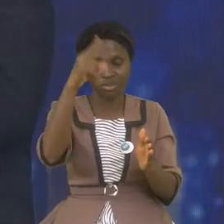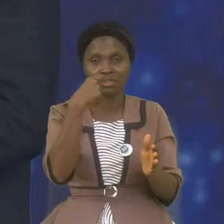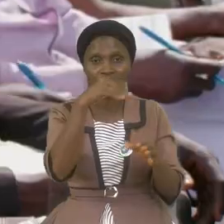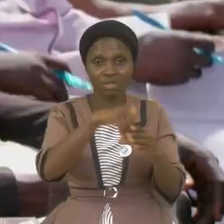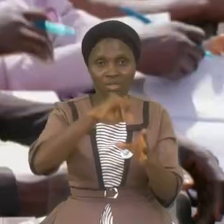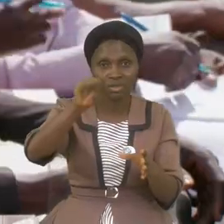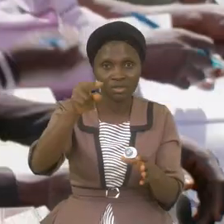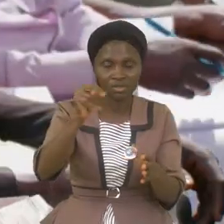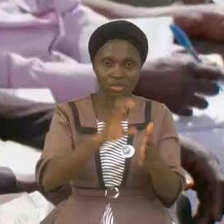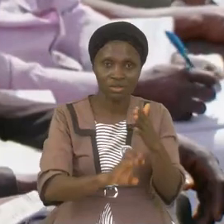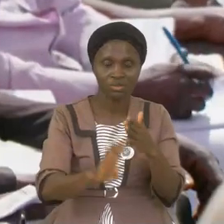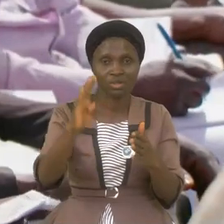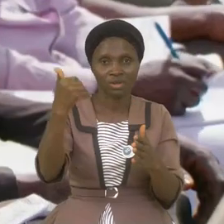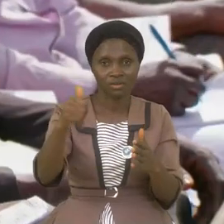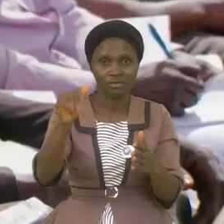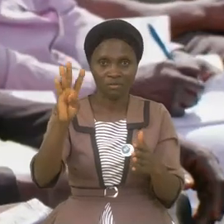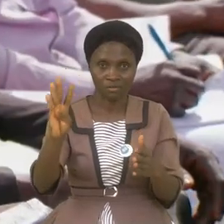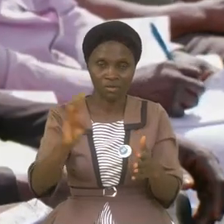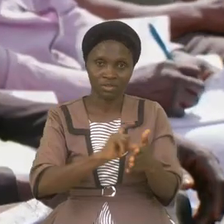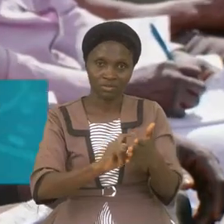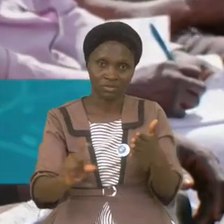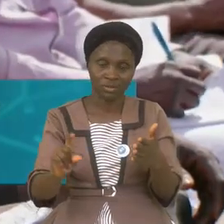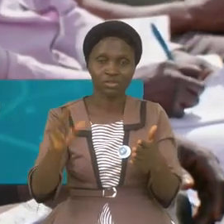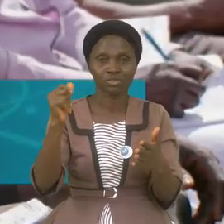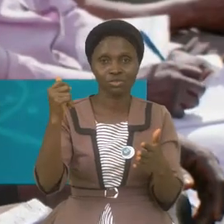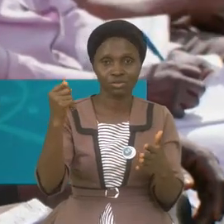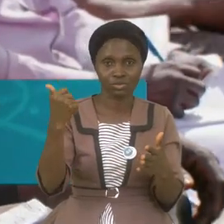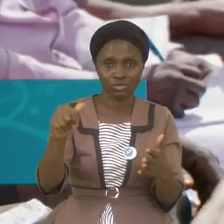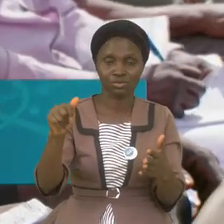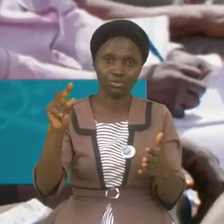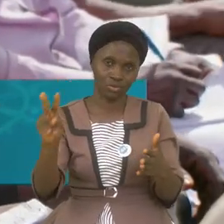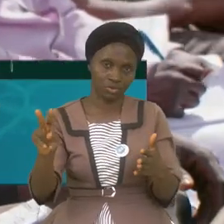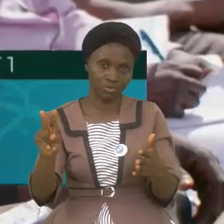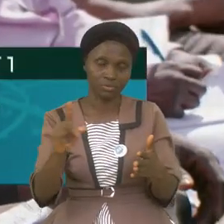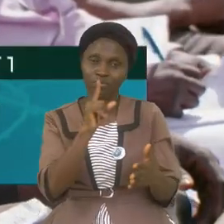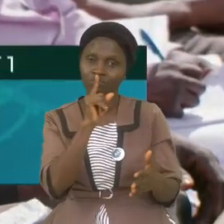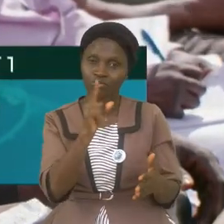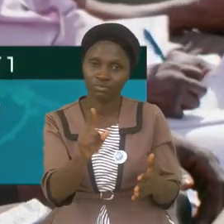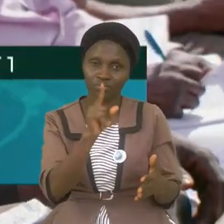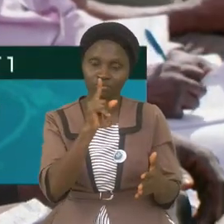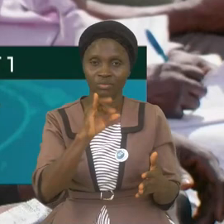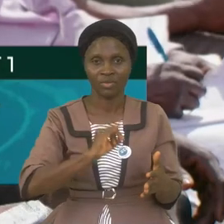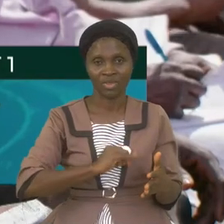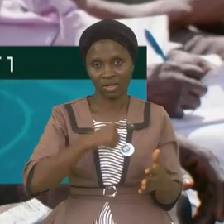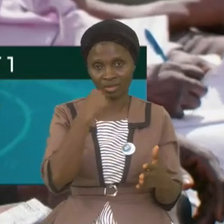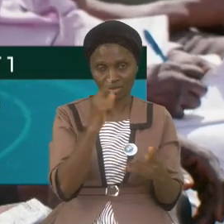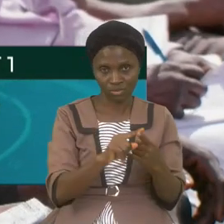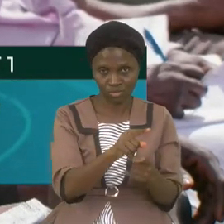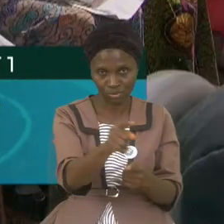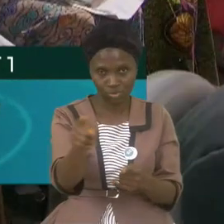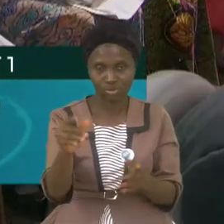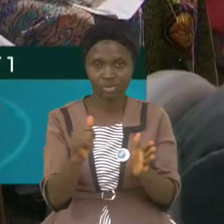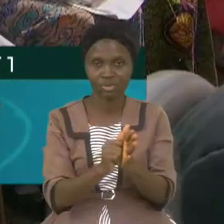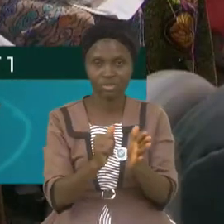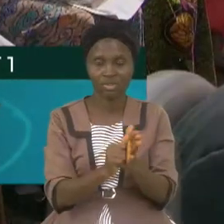12. John 14, verse 12. Verily, verily, I say unto you, he